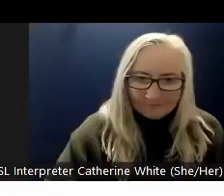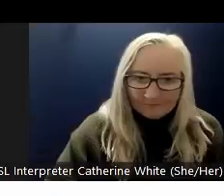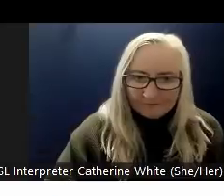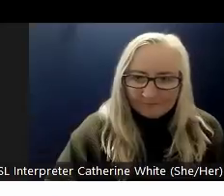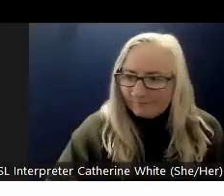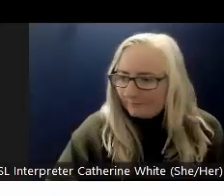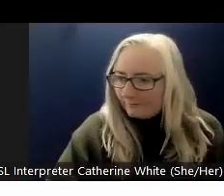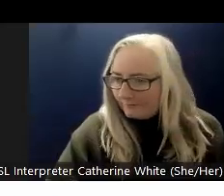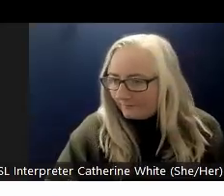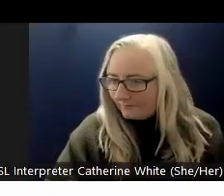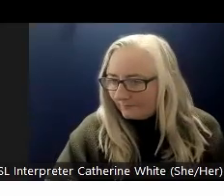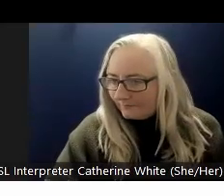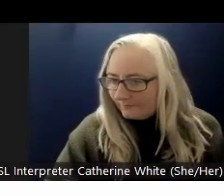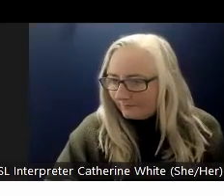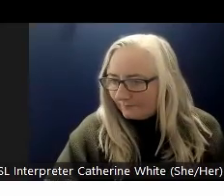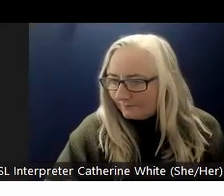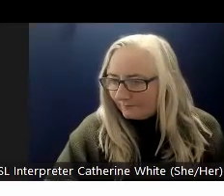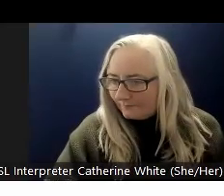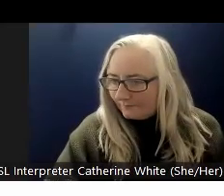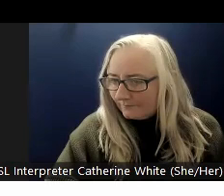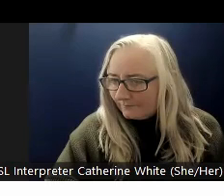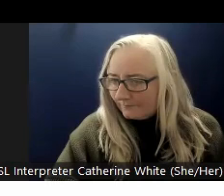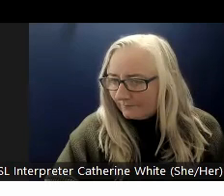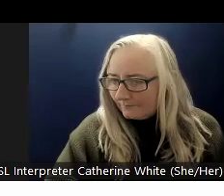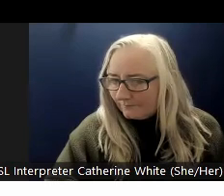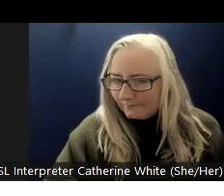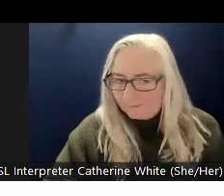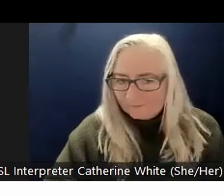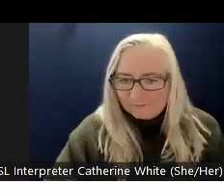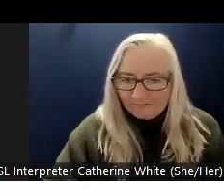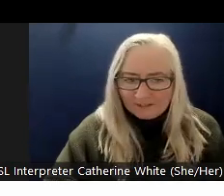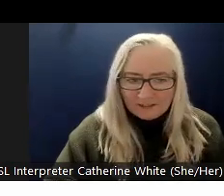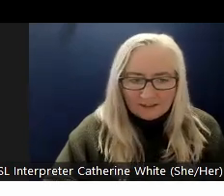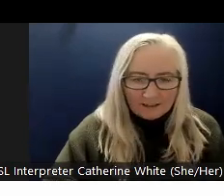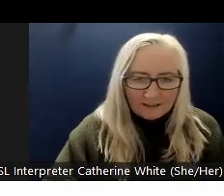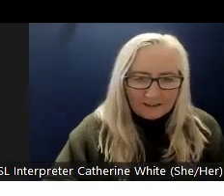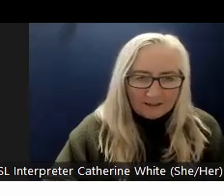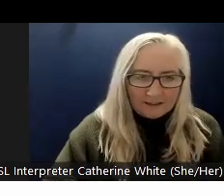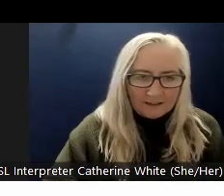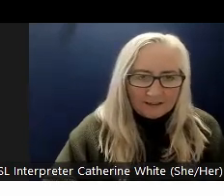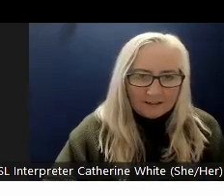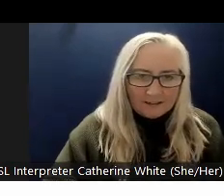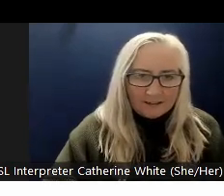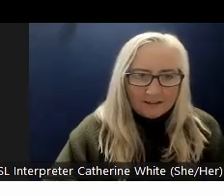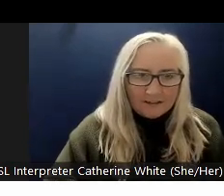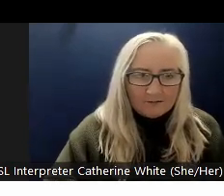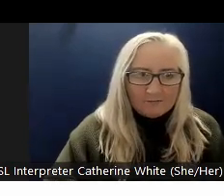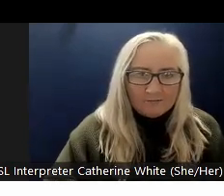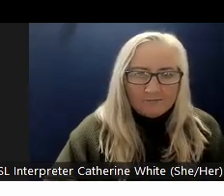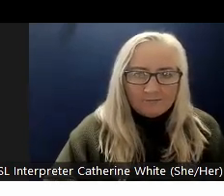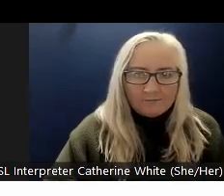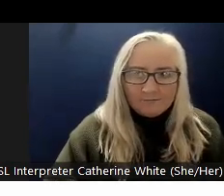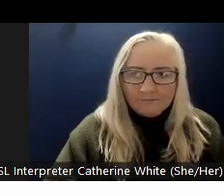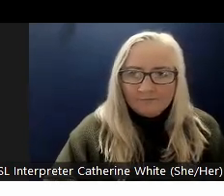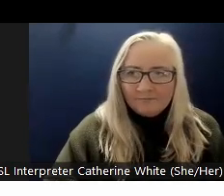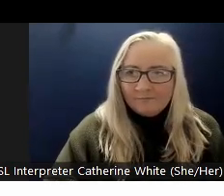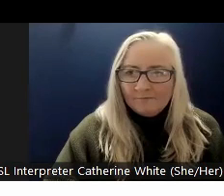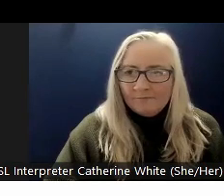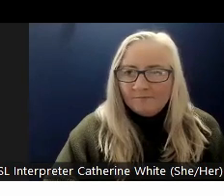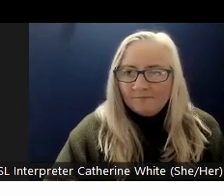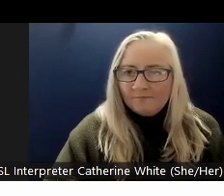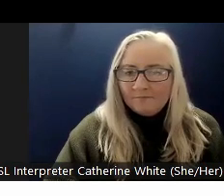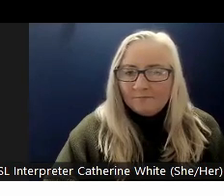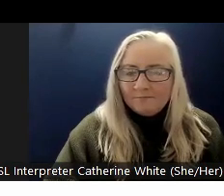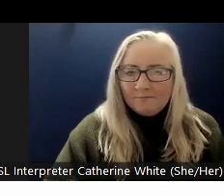so, and I need to go into slideshow so that you can hopefully see them properly. We Okay,